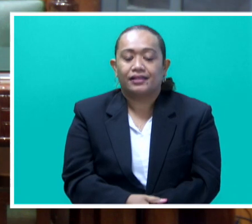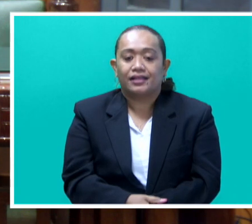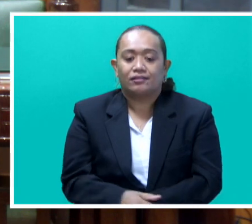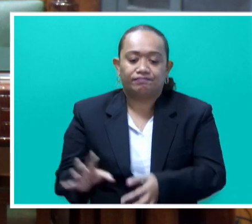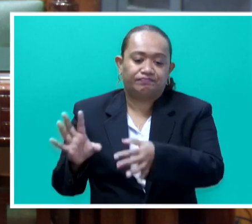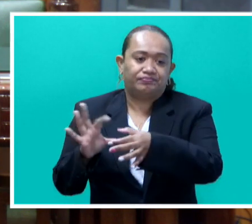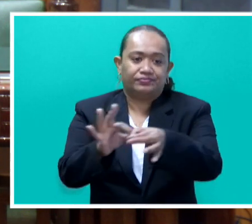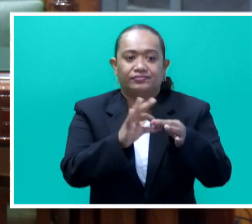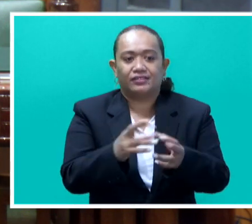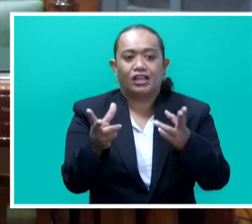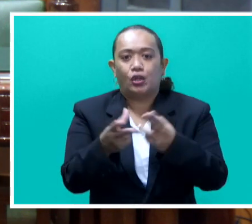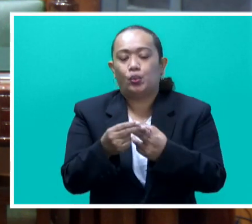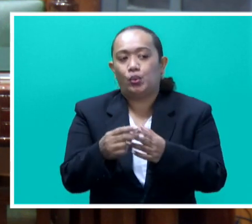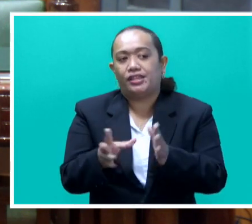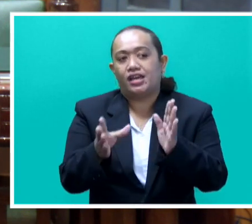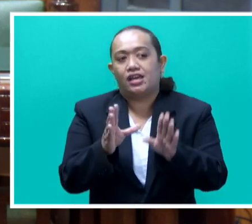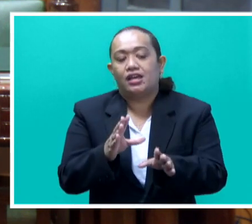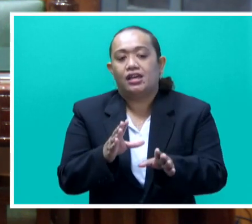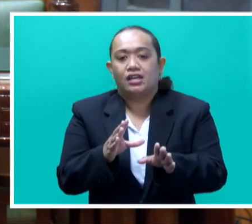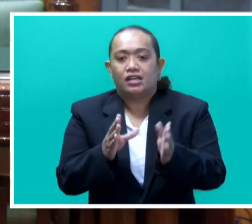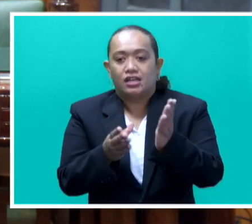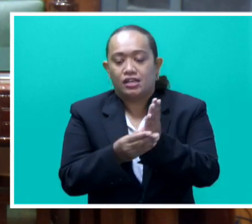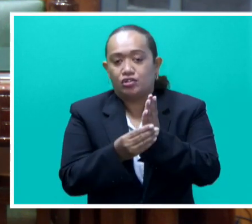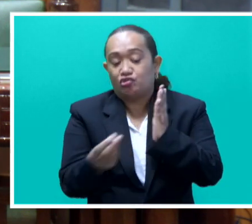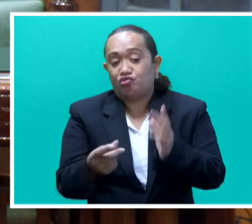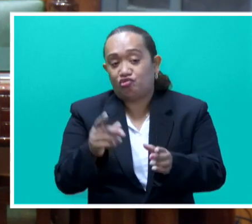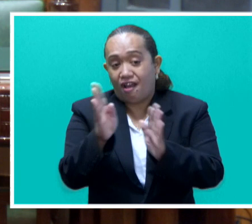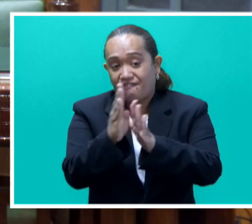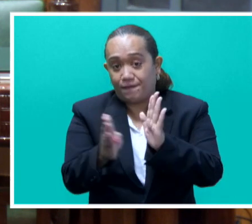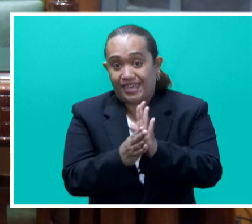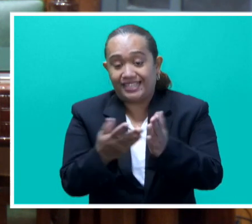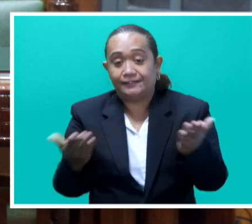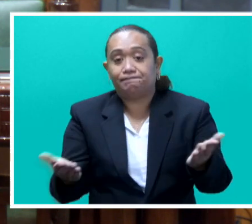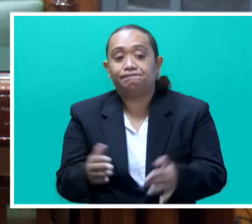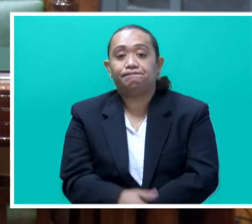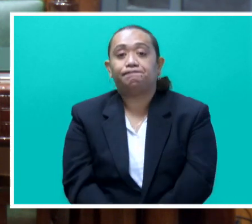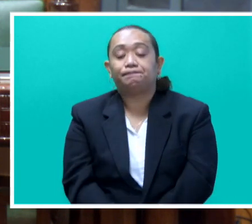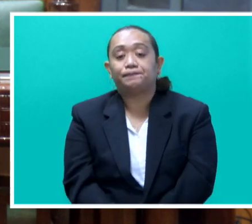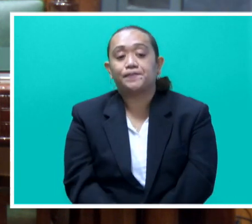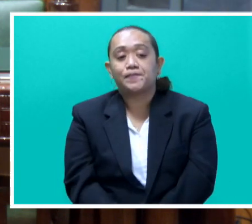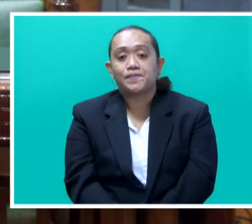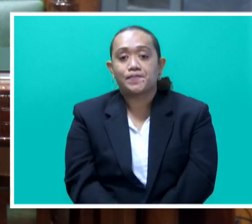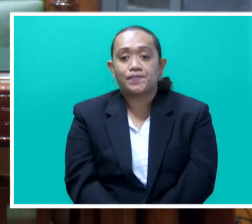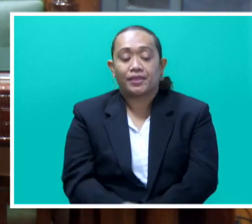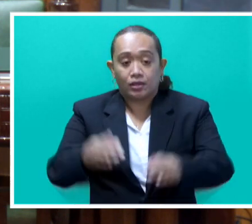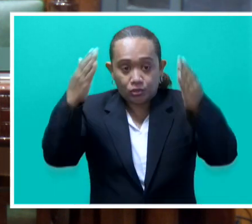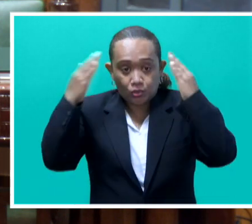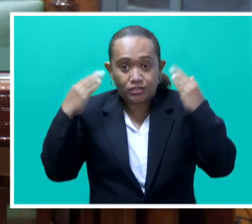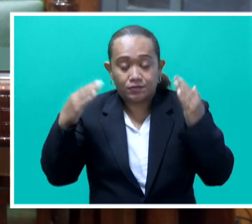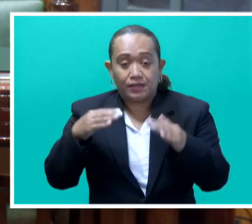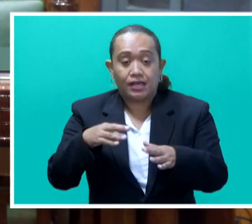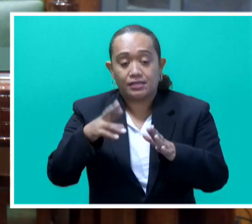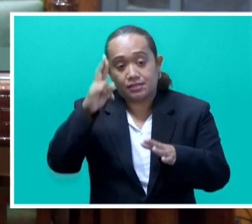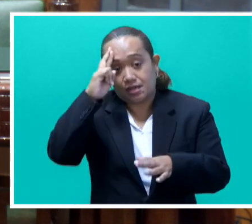in the draft bill to suit the local planning context in Fiji. Mr. Speaker, sir, the proposed bill is